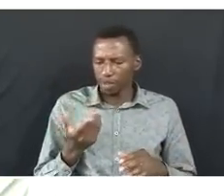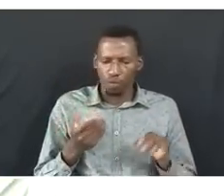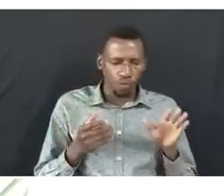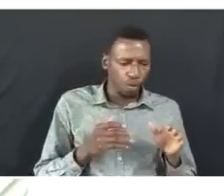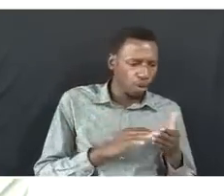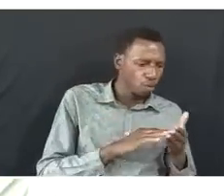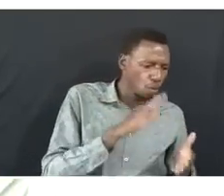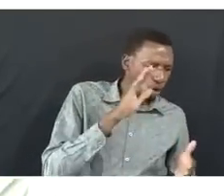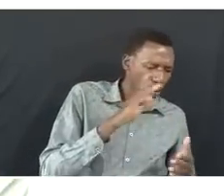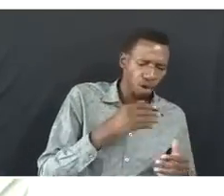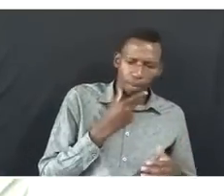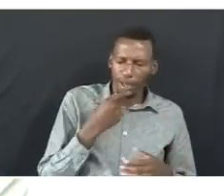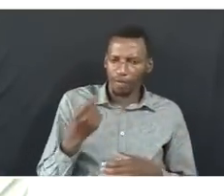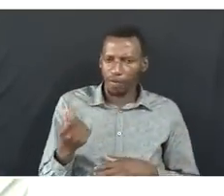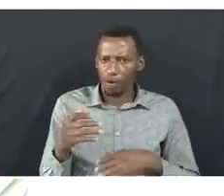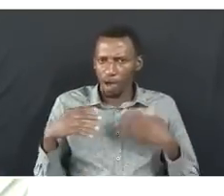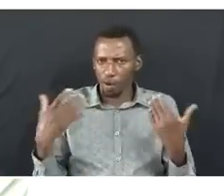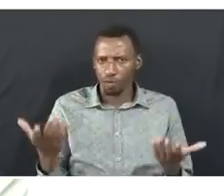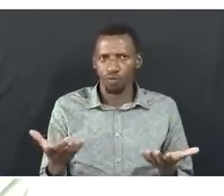What is happening?